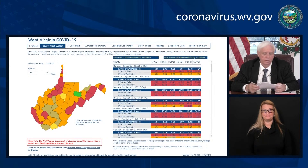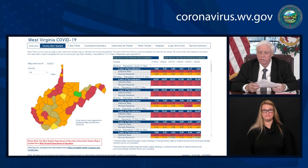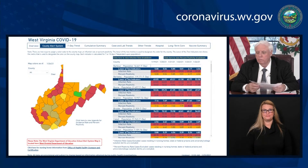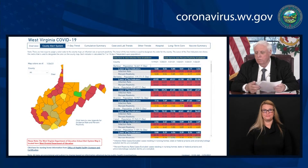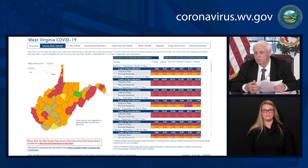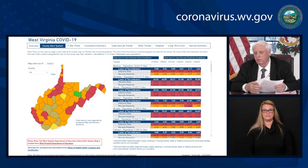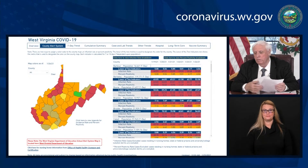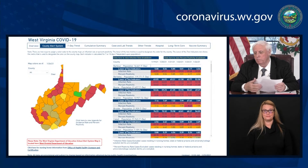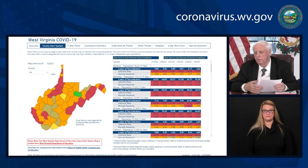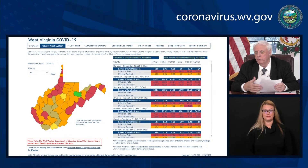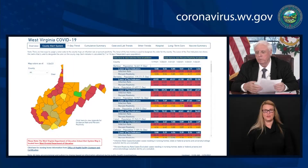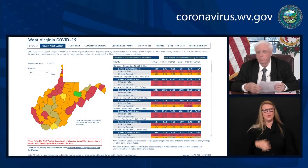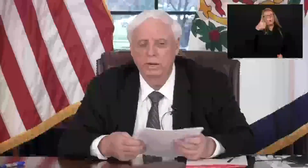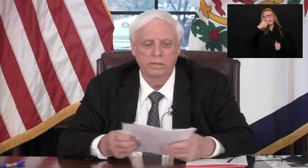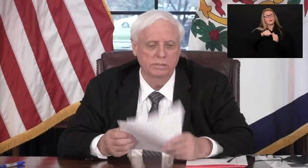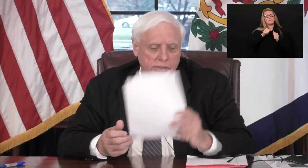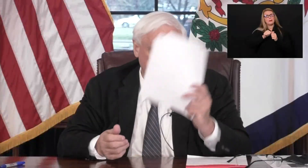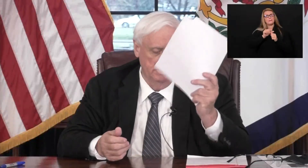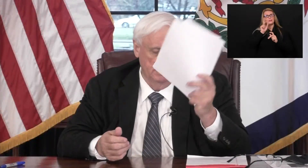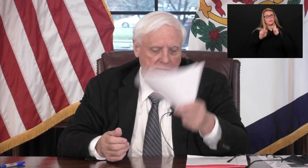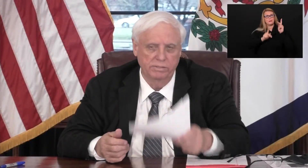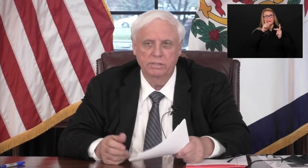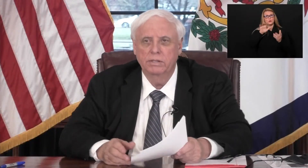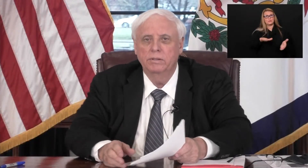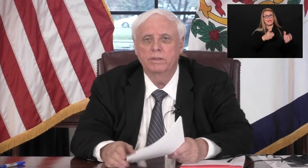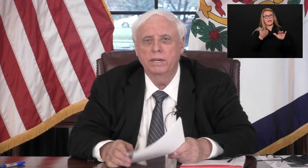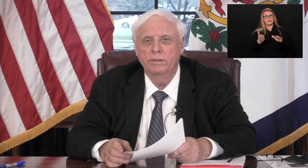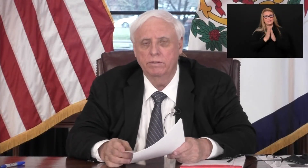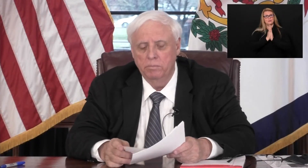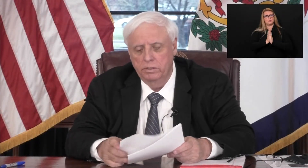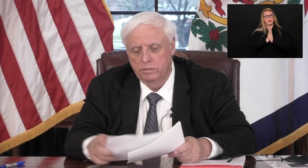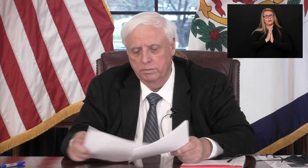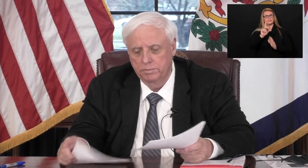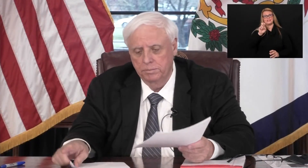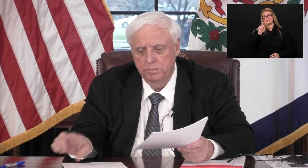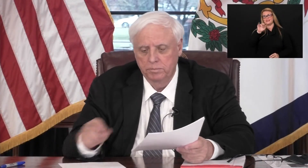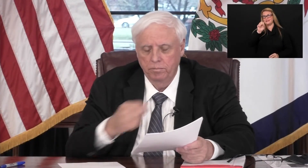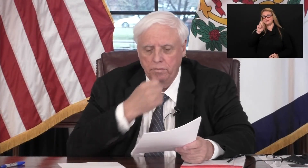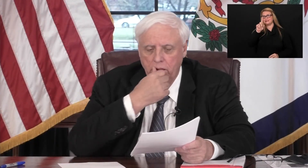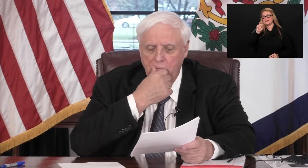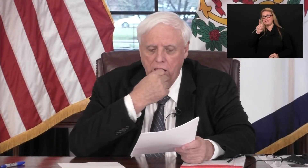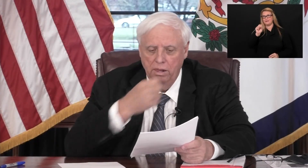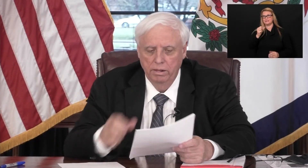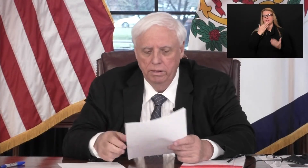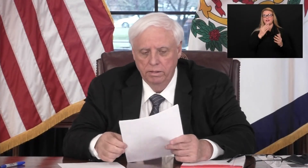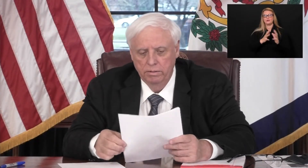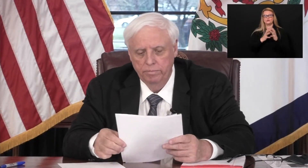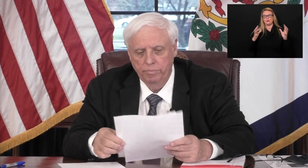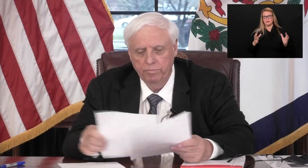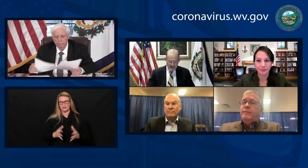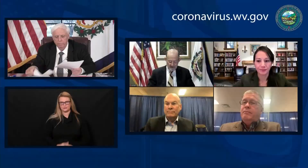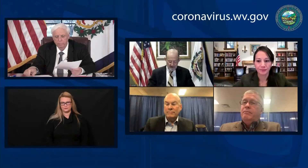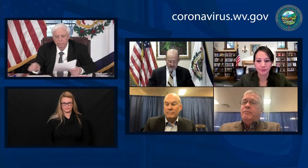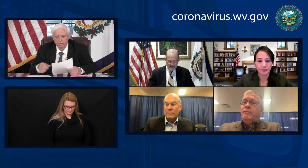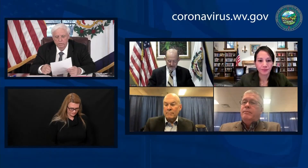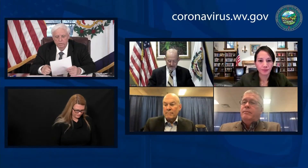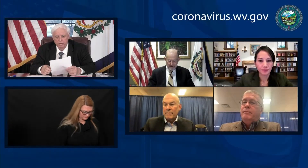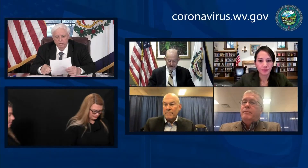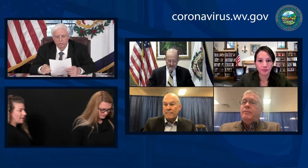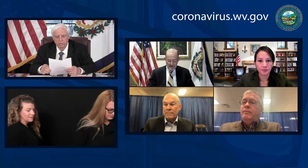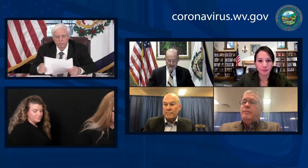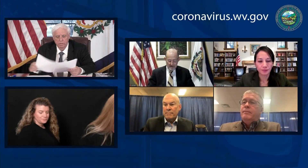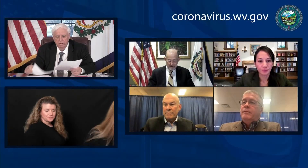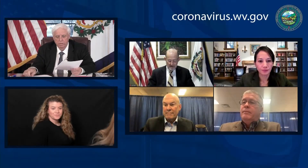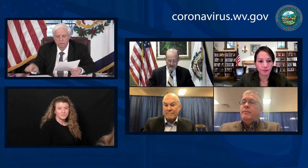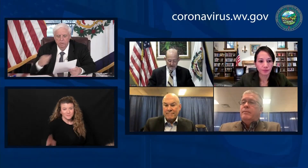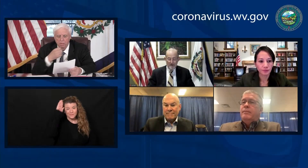Only other thing, remember all these people in your prayers, and Dennis Davis too. Thank you so much. All right, thank you, Governor. Our pandemic leadership